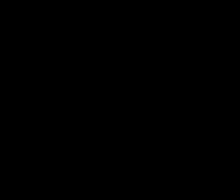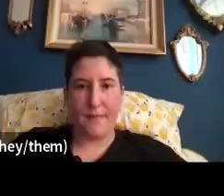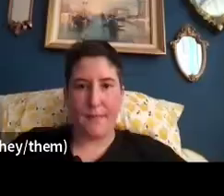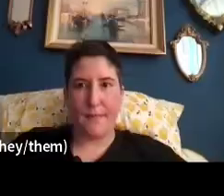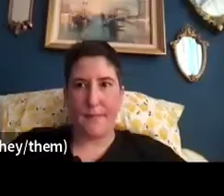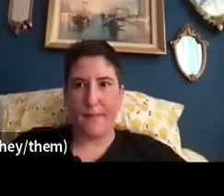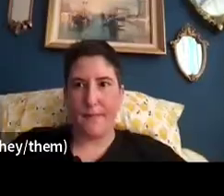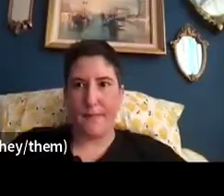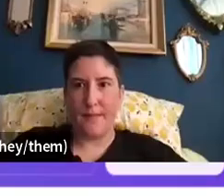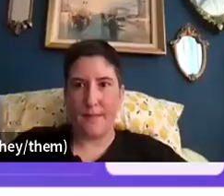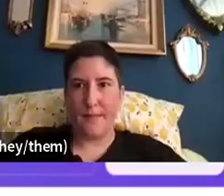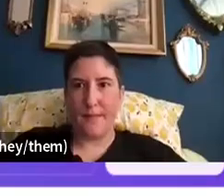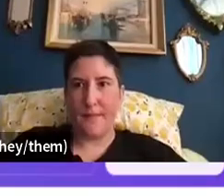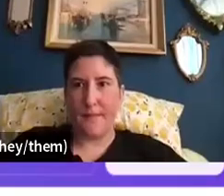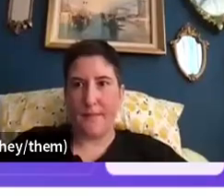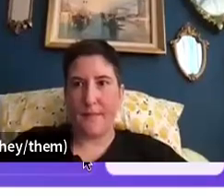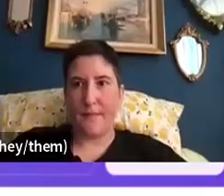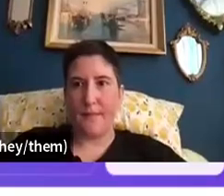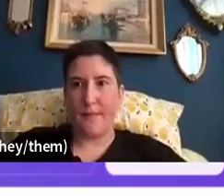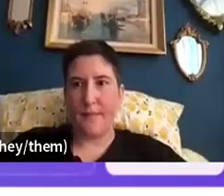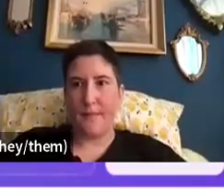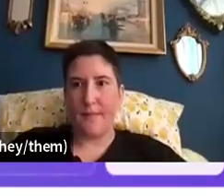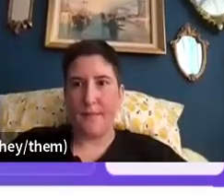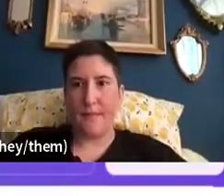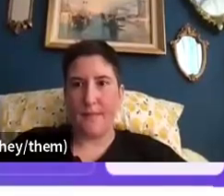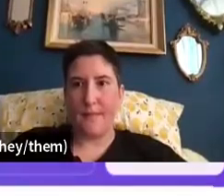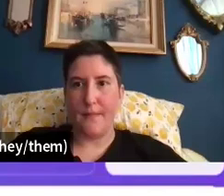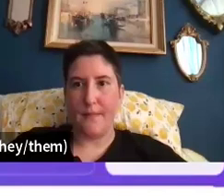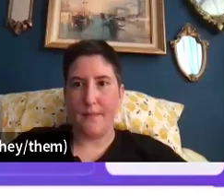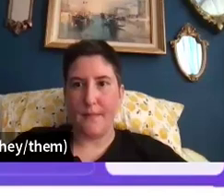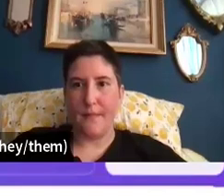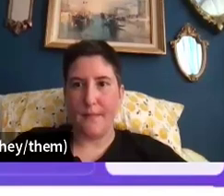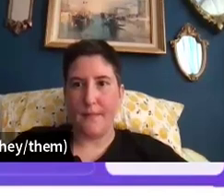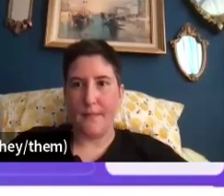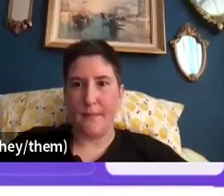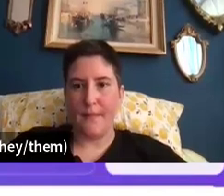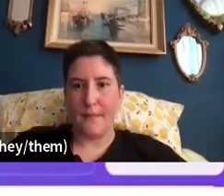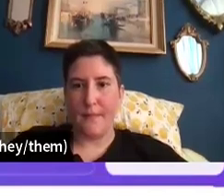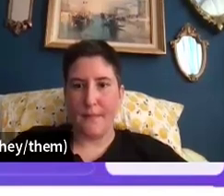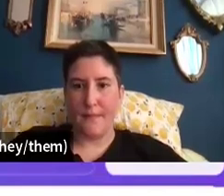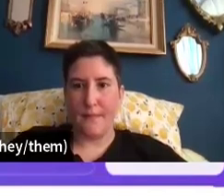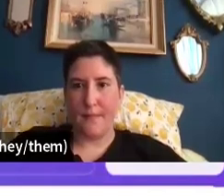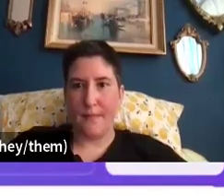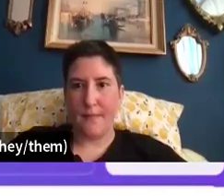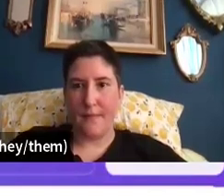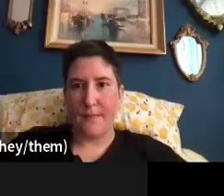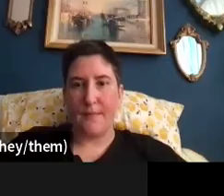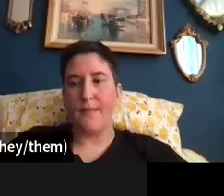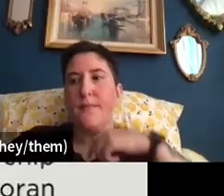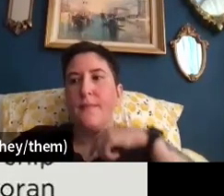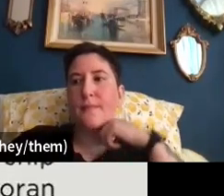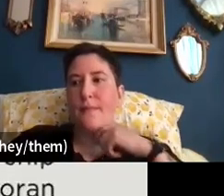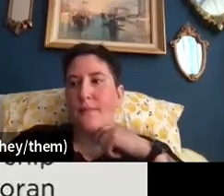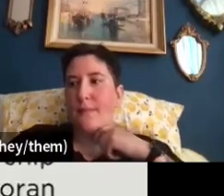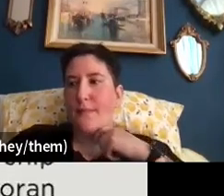You are, yep. Thank you. Thank you everyone for watching. I will pass it on to Mick.